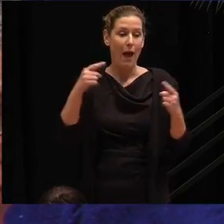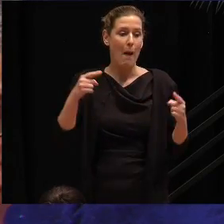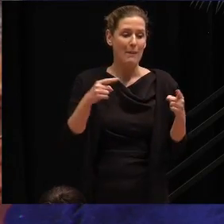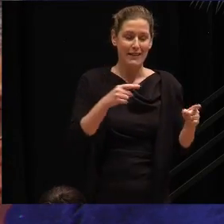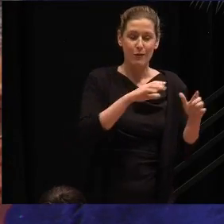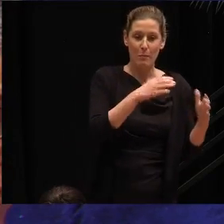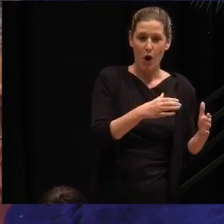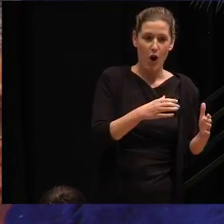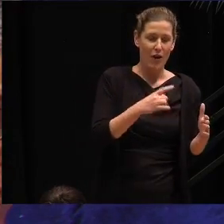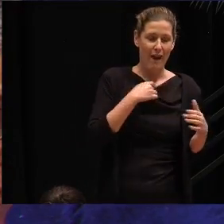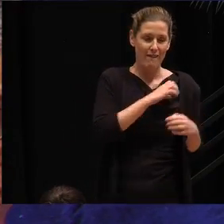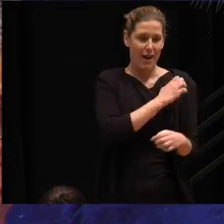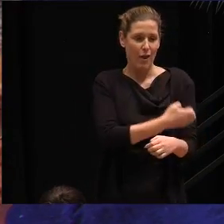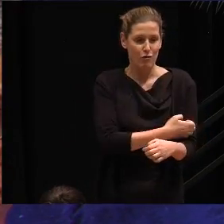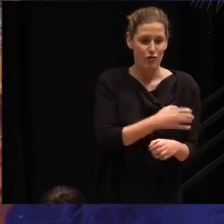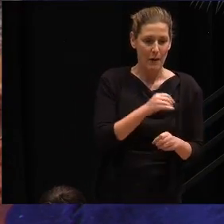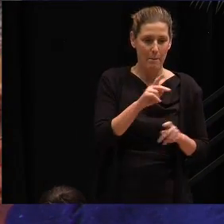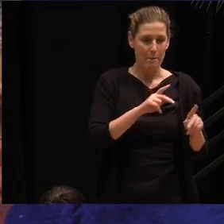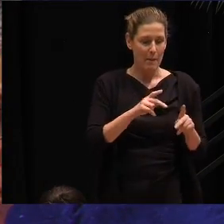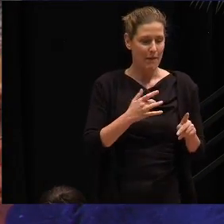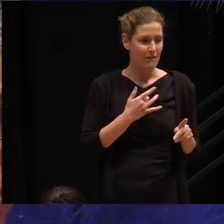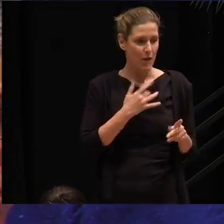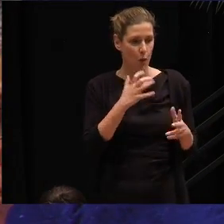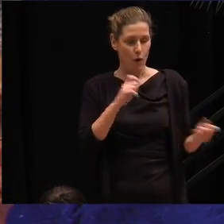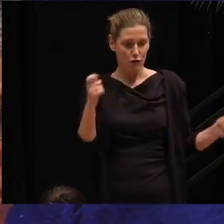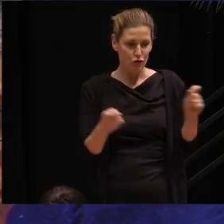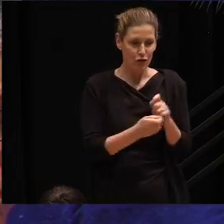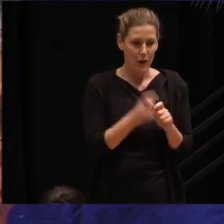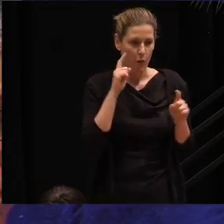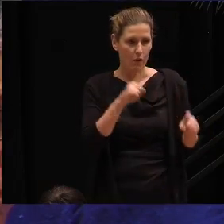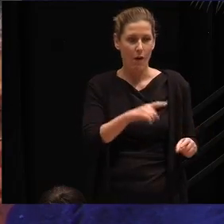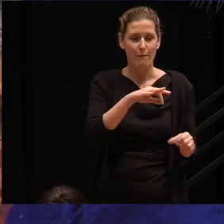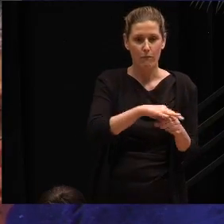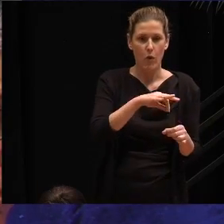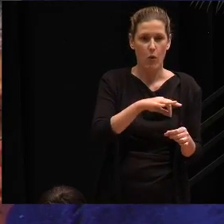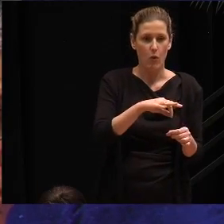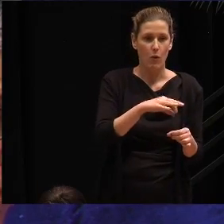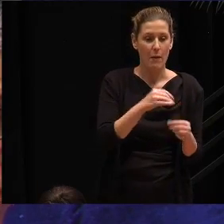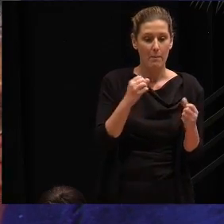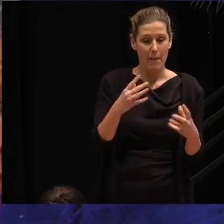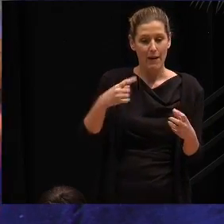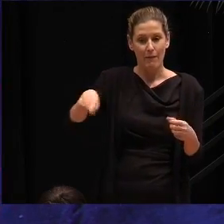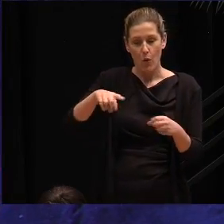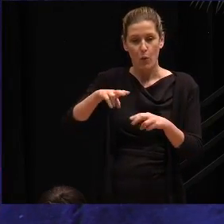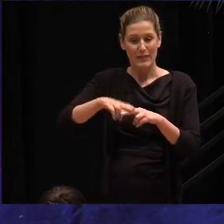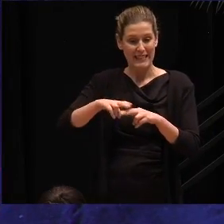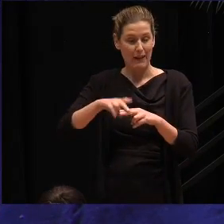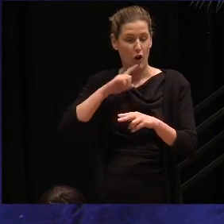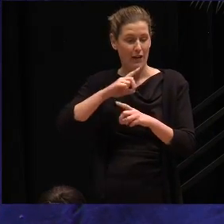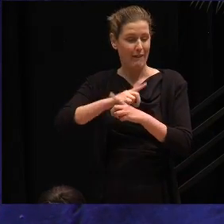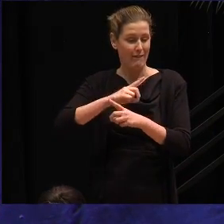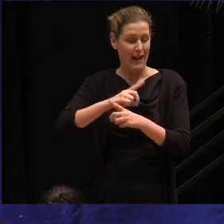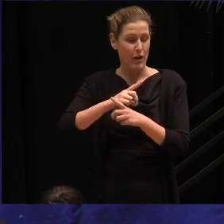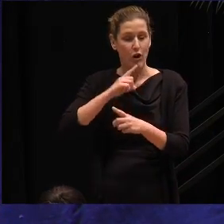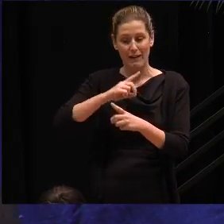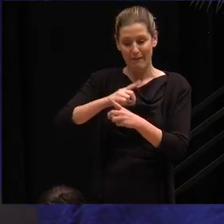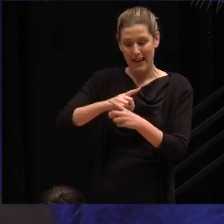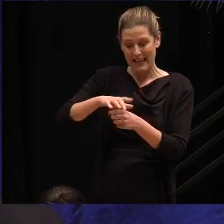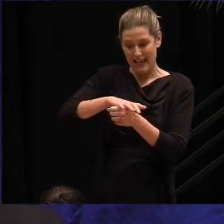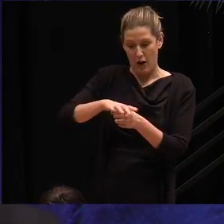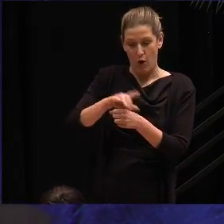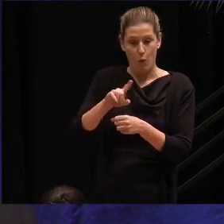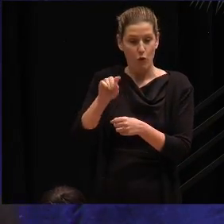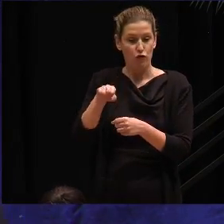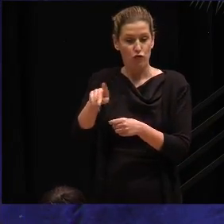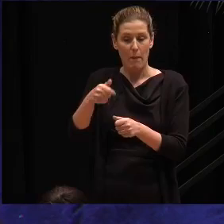come out. So the voters who feel that they really want to make change, they'll come out. A lot of the seats that are being defended in areas where Trump